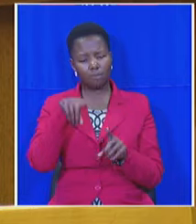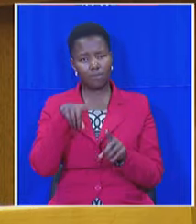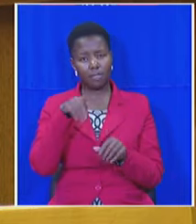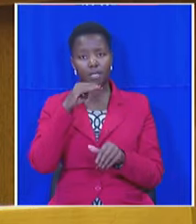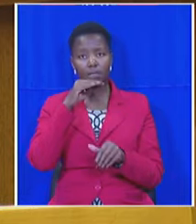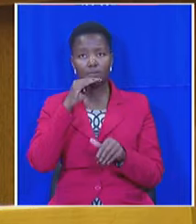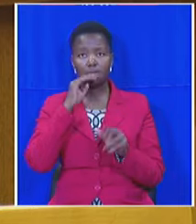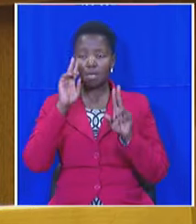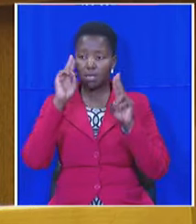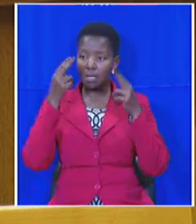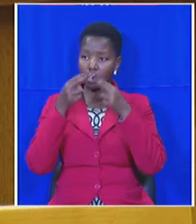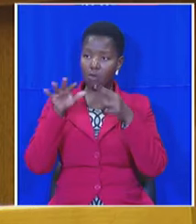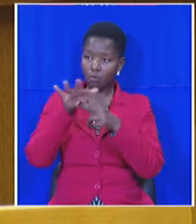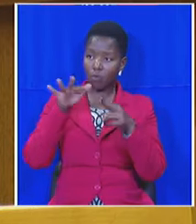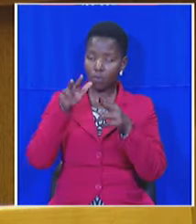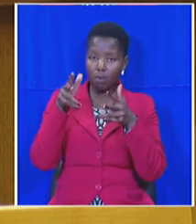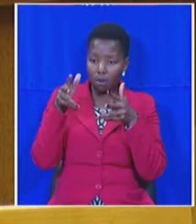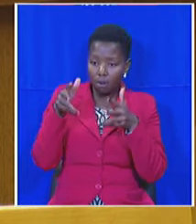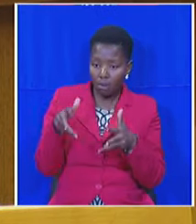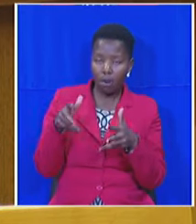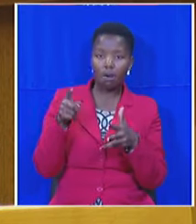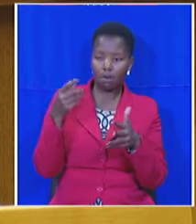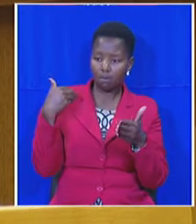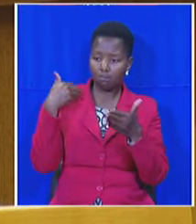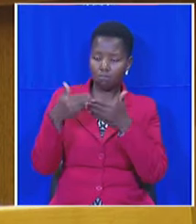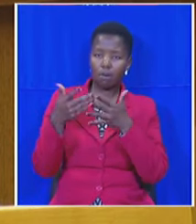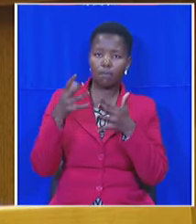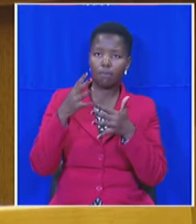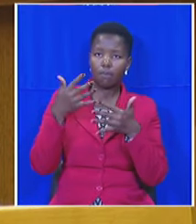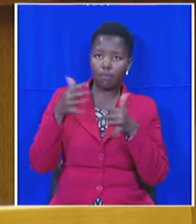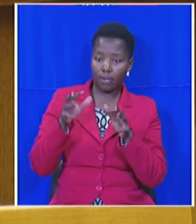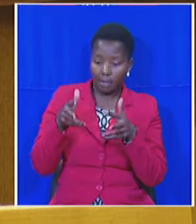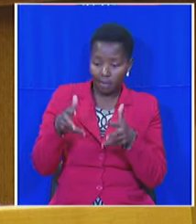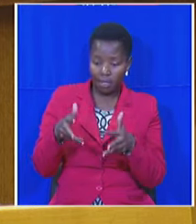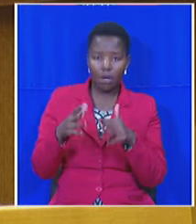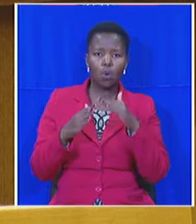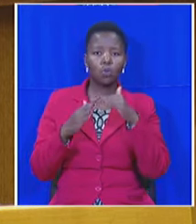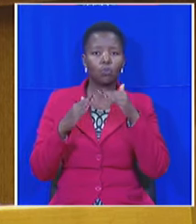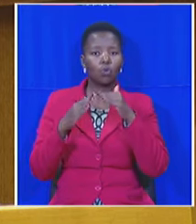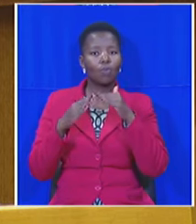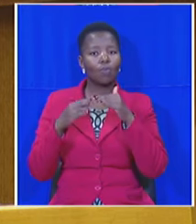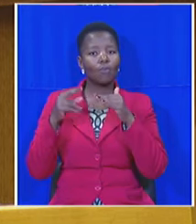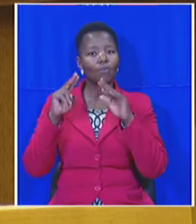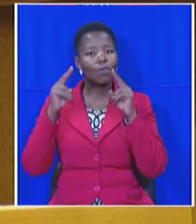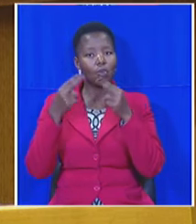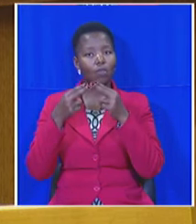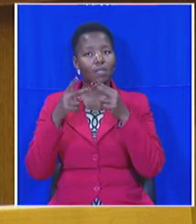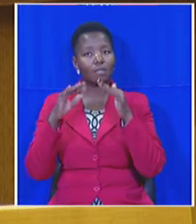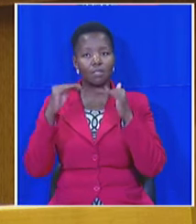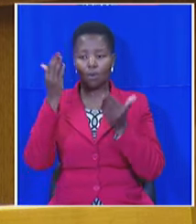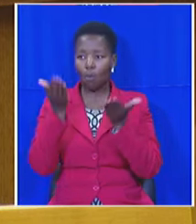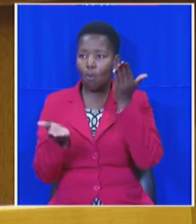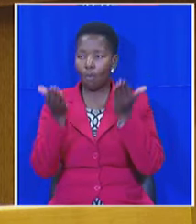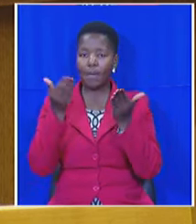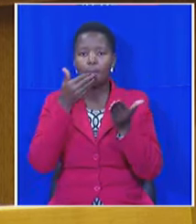universities existed at all after the Cultural Revolution to one where today its top universities compete on an equal basis with the best in the